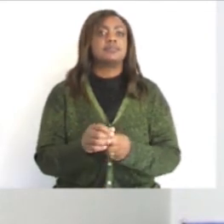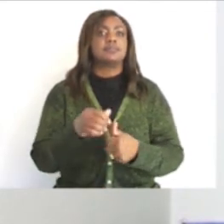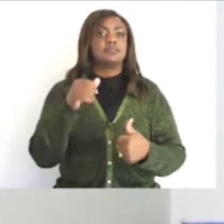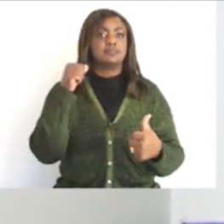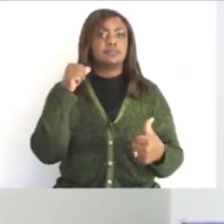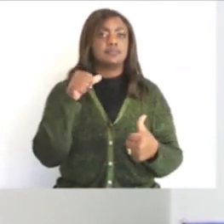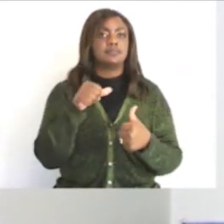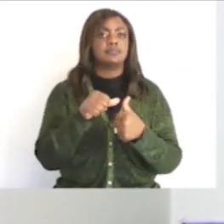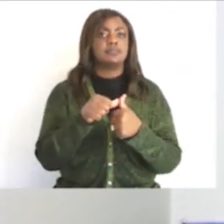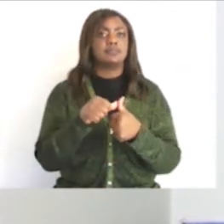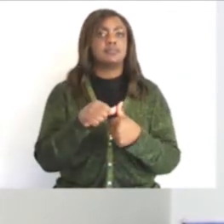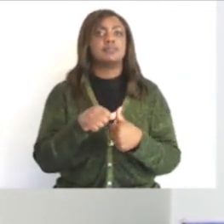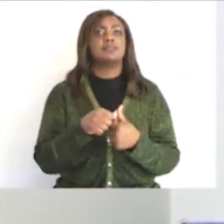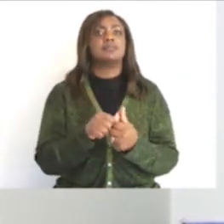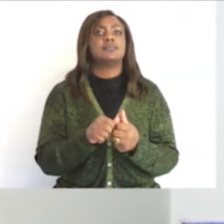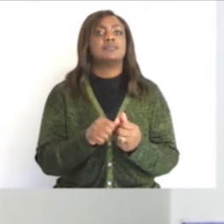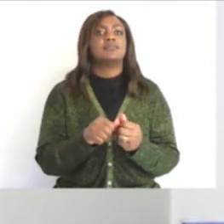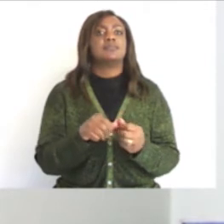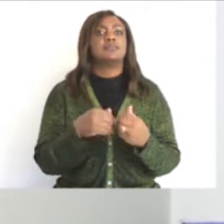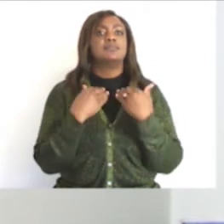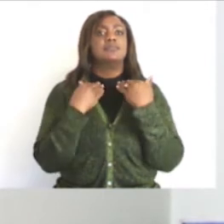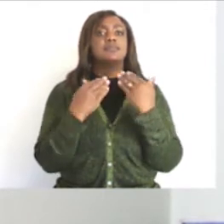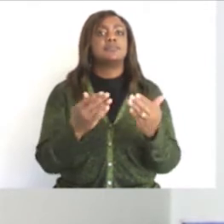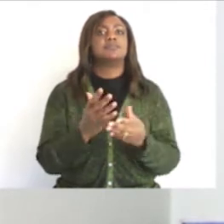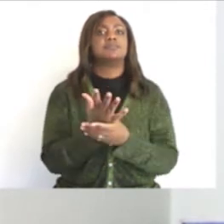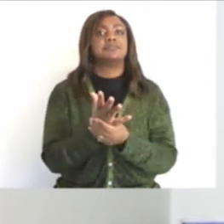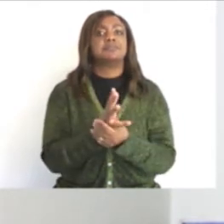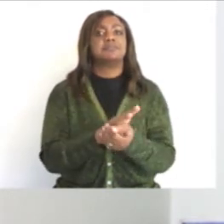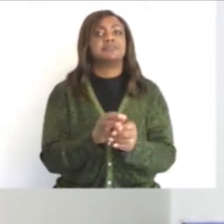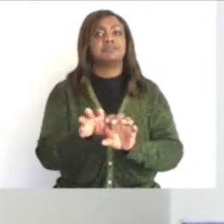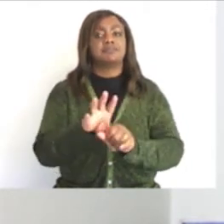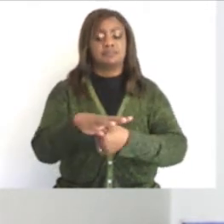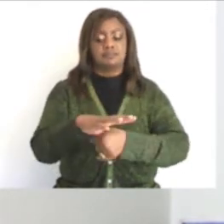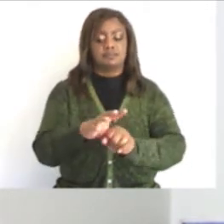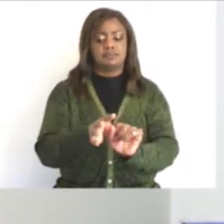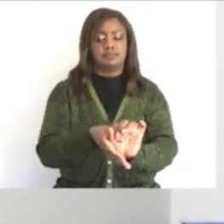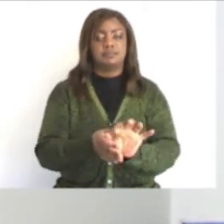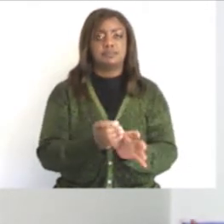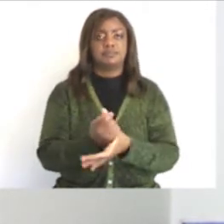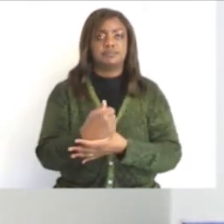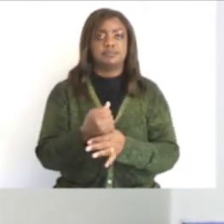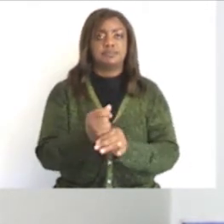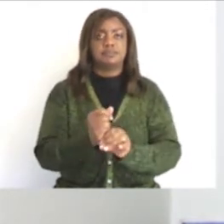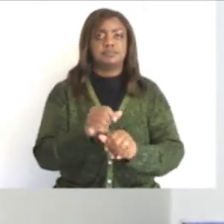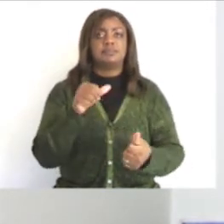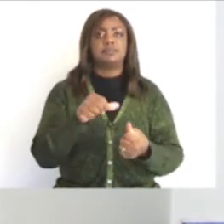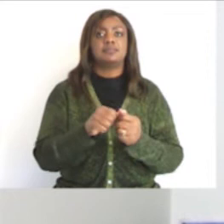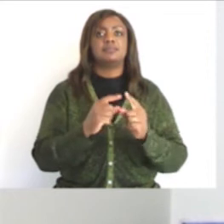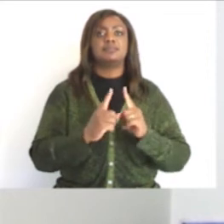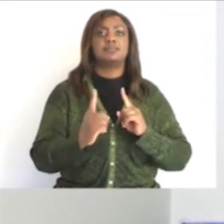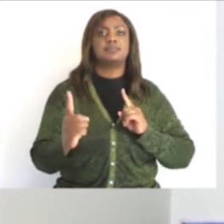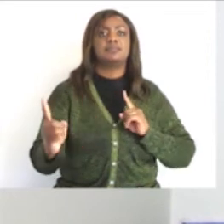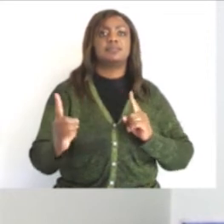the palms. Chanel, the thumb, make sure that you rub it thoroughly. And then let's try to see